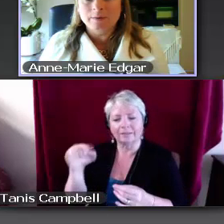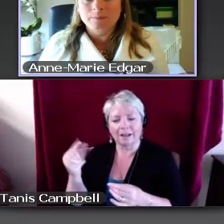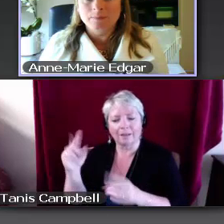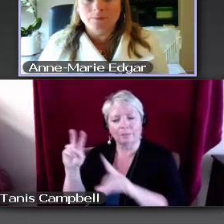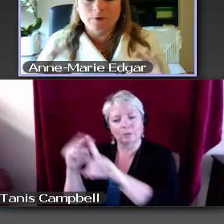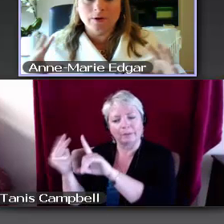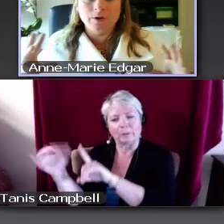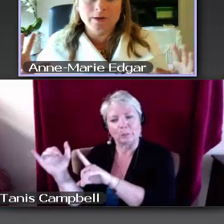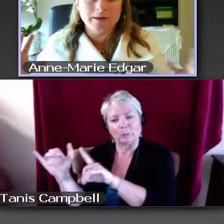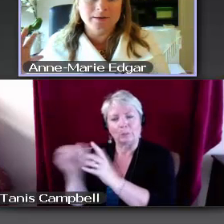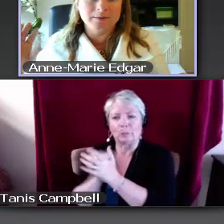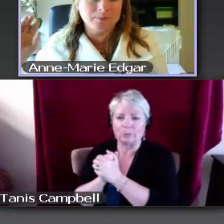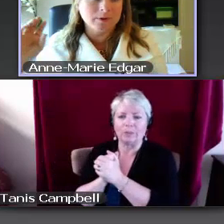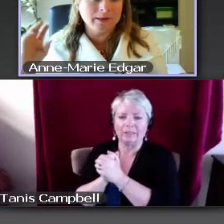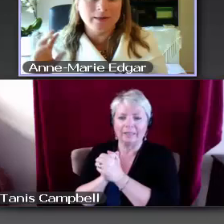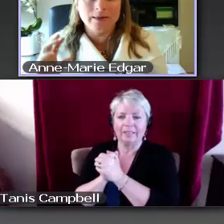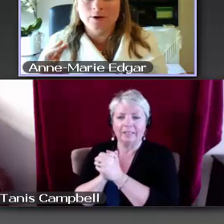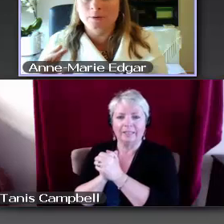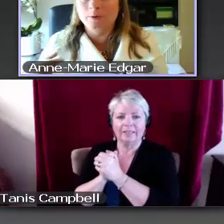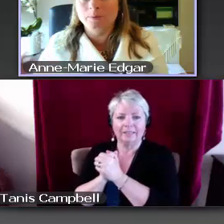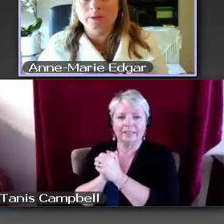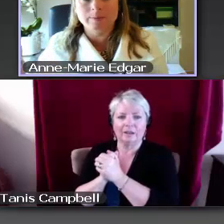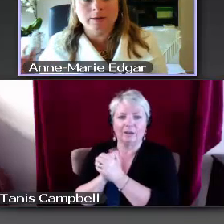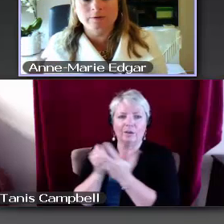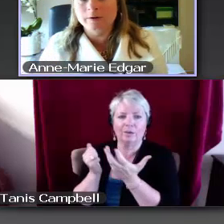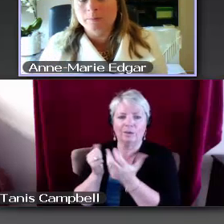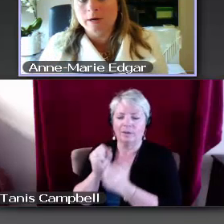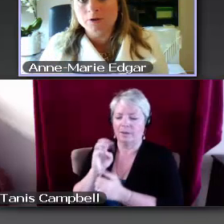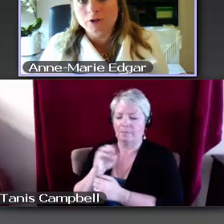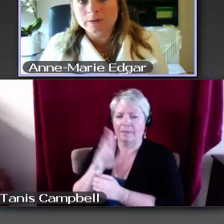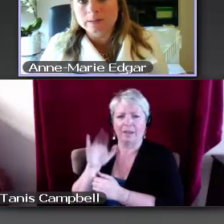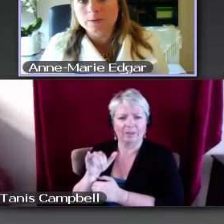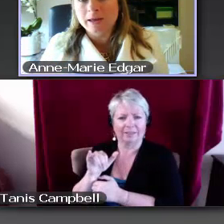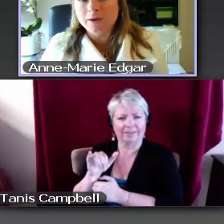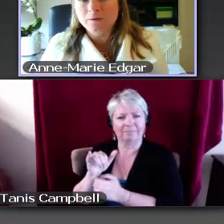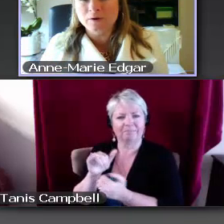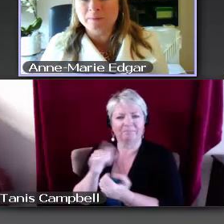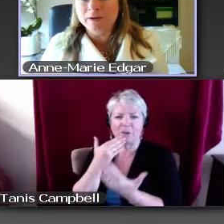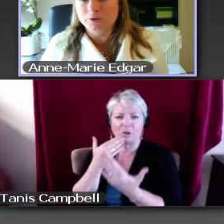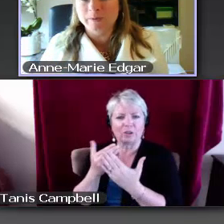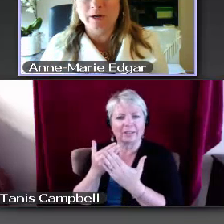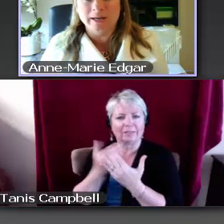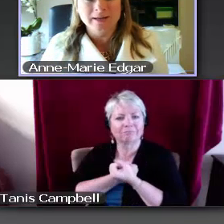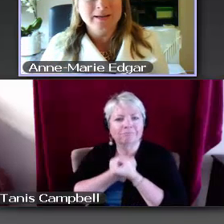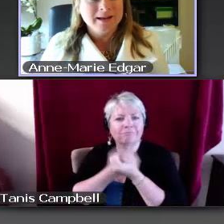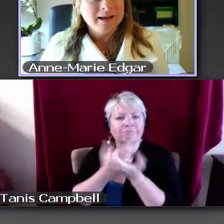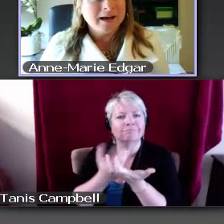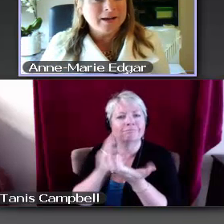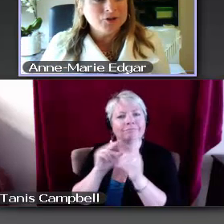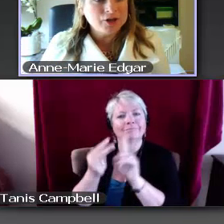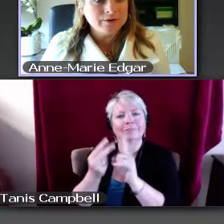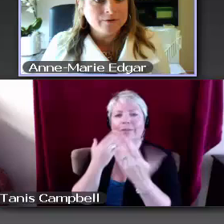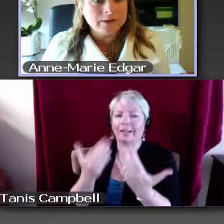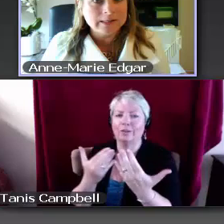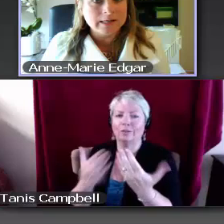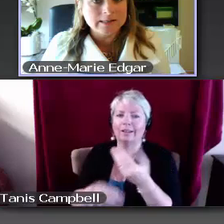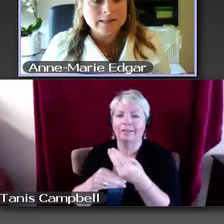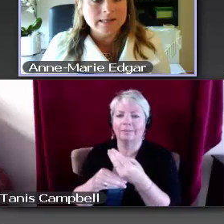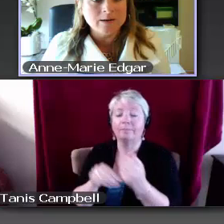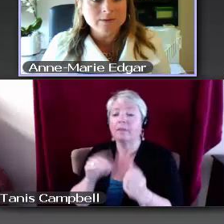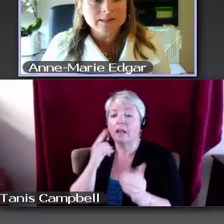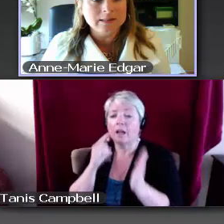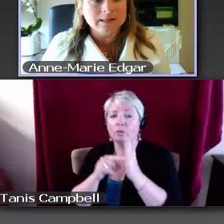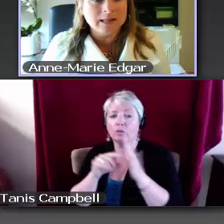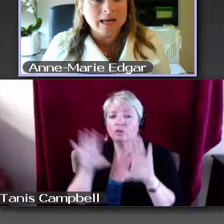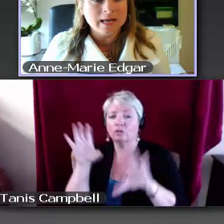Mary's very, very good at pulling in her perspective and impressions. So thank you very much, Mary. Jennifer says,